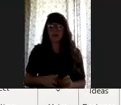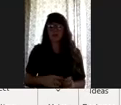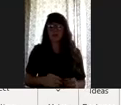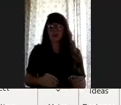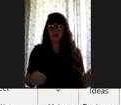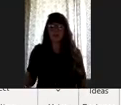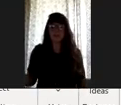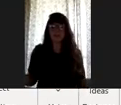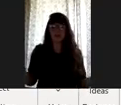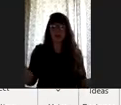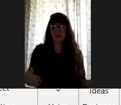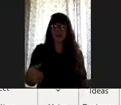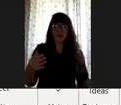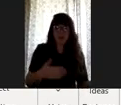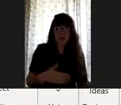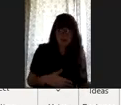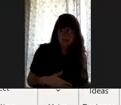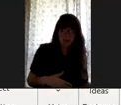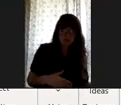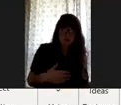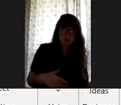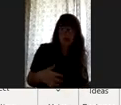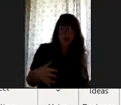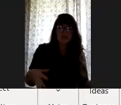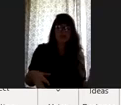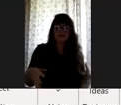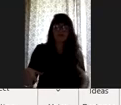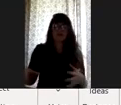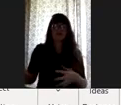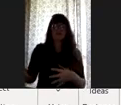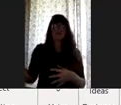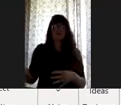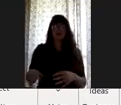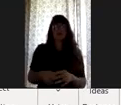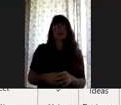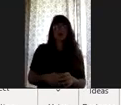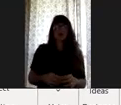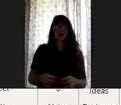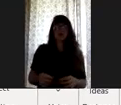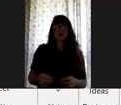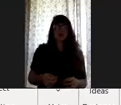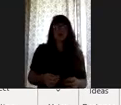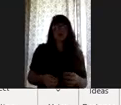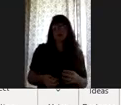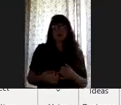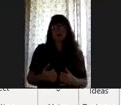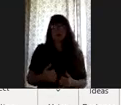son. Much more, having been reconciled, we shall be saved by his life. So